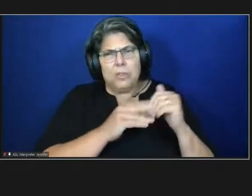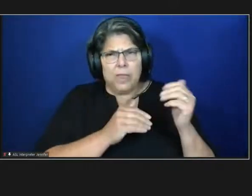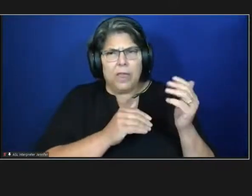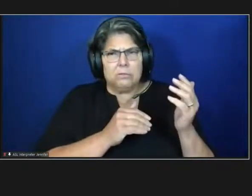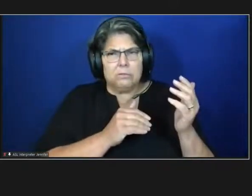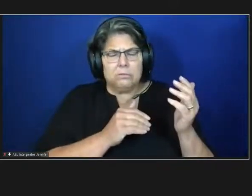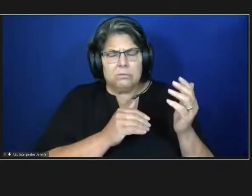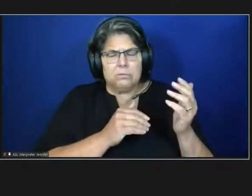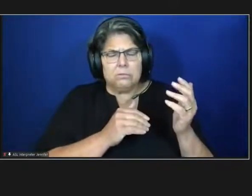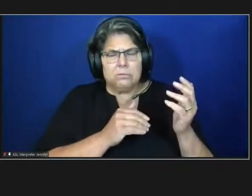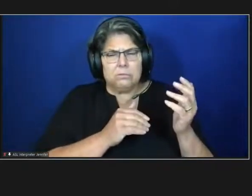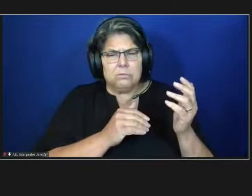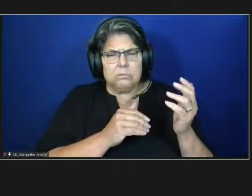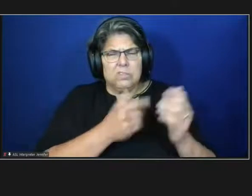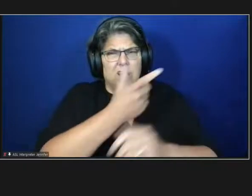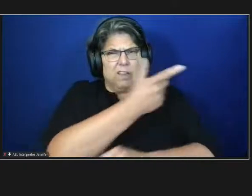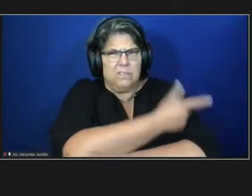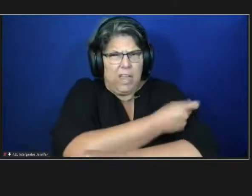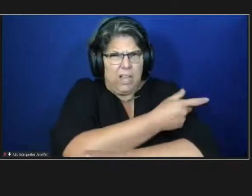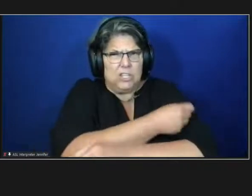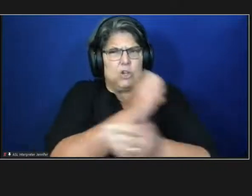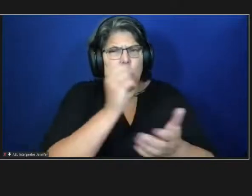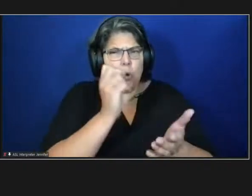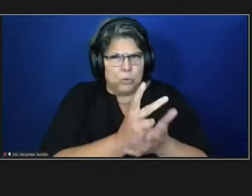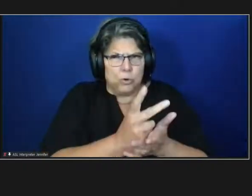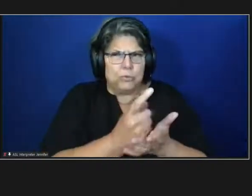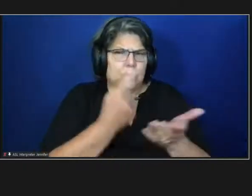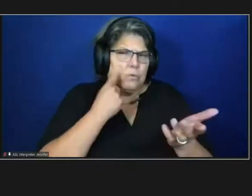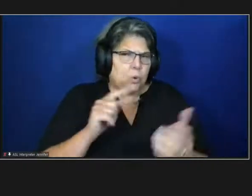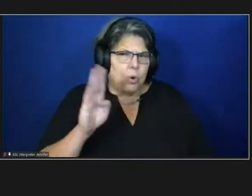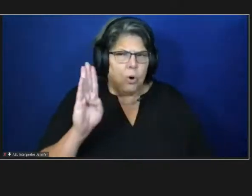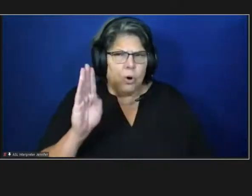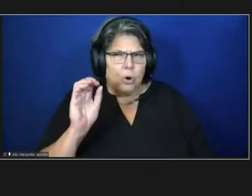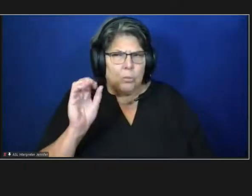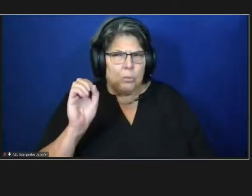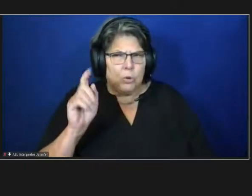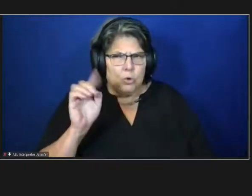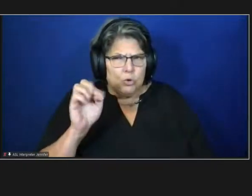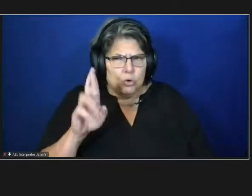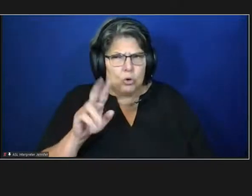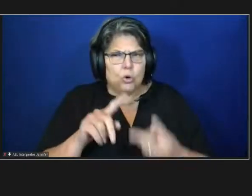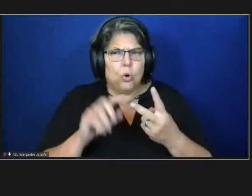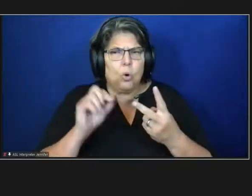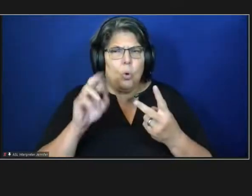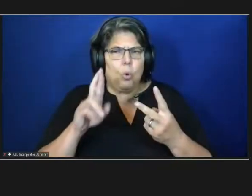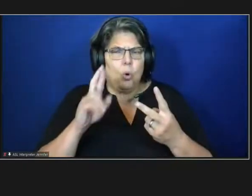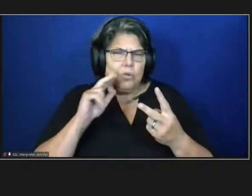of vaccines for either booster shots or for